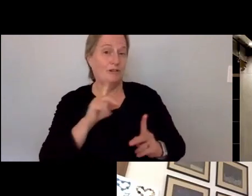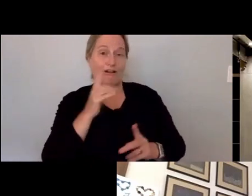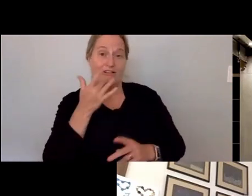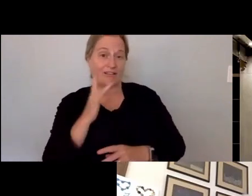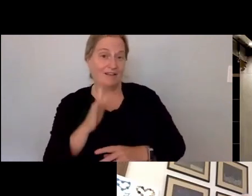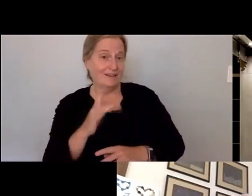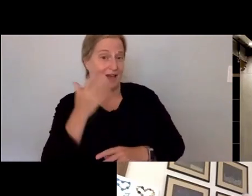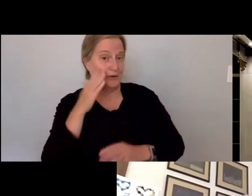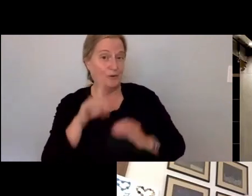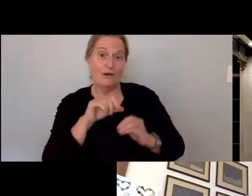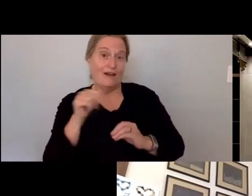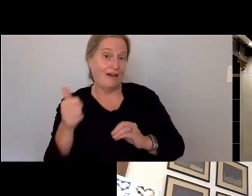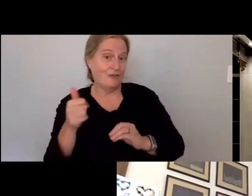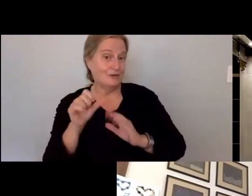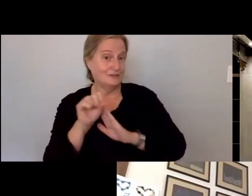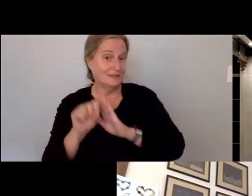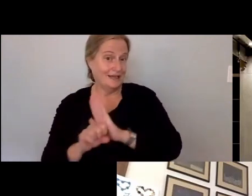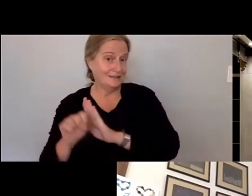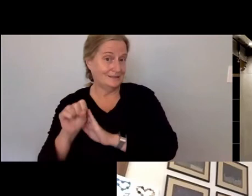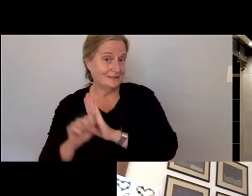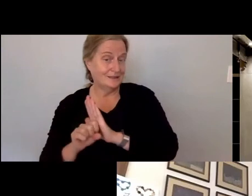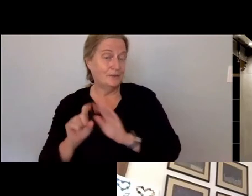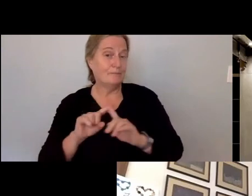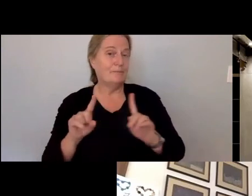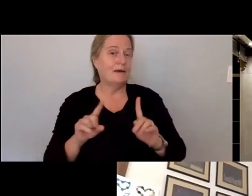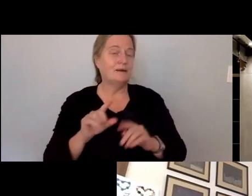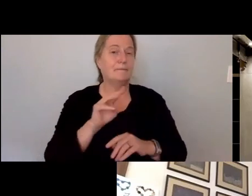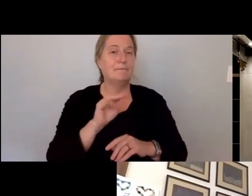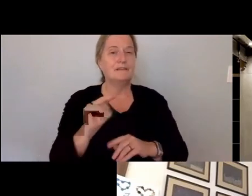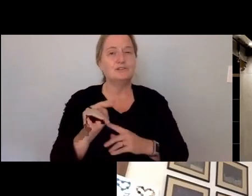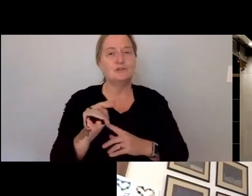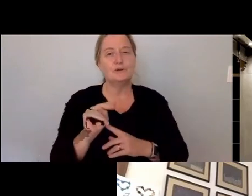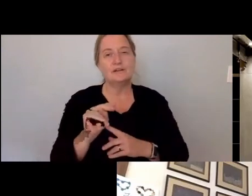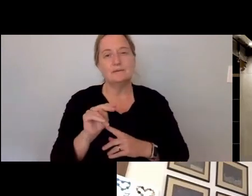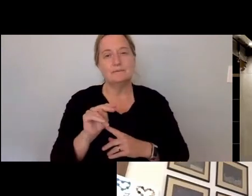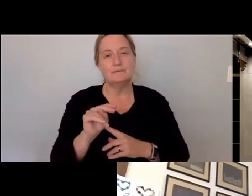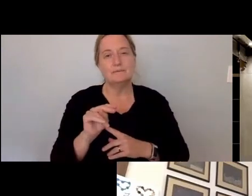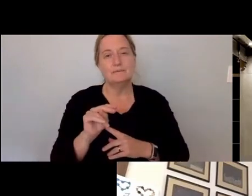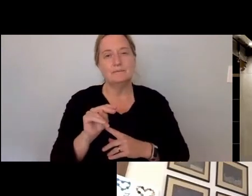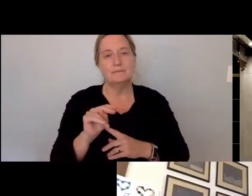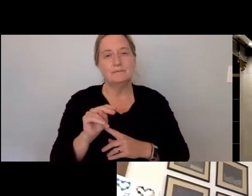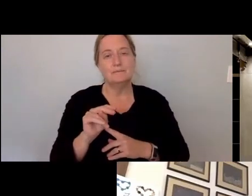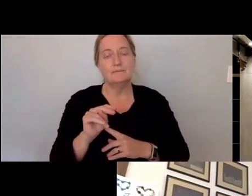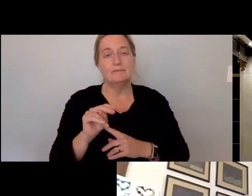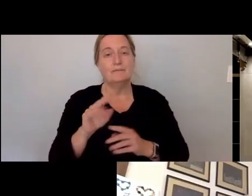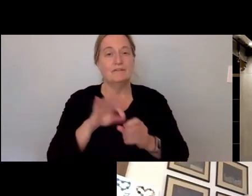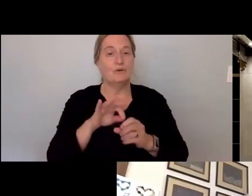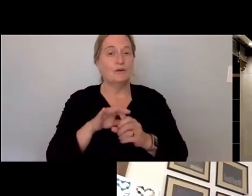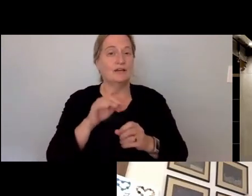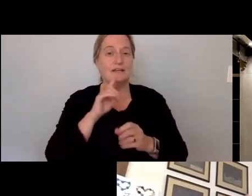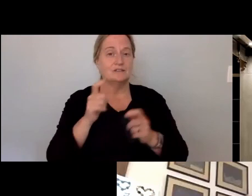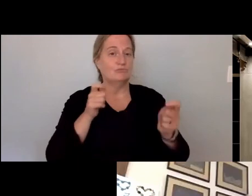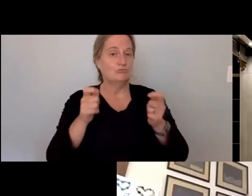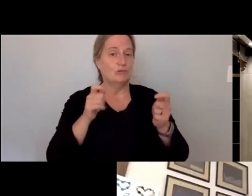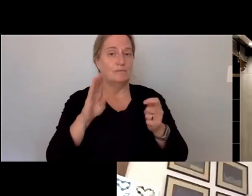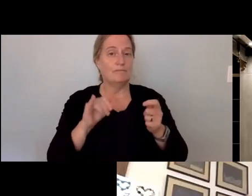in the states, a lot of voting, to the questioner, is actually a state-run operation. Minnesota's voting